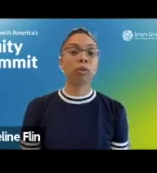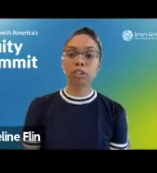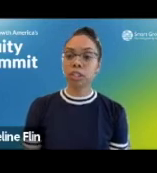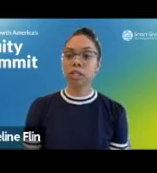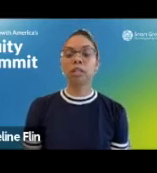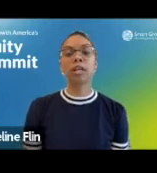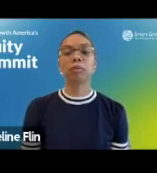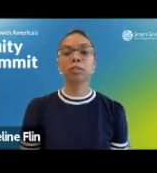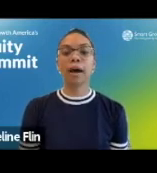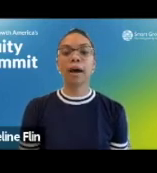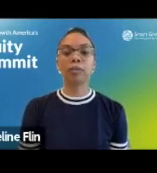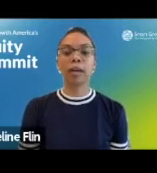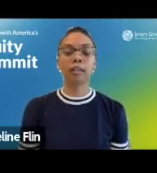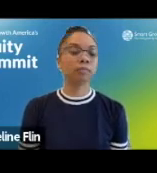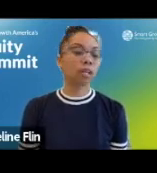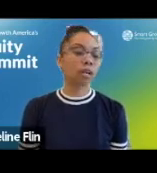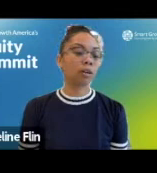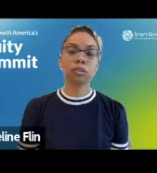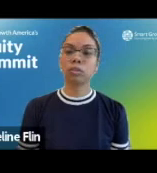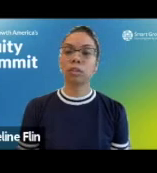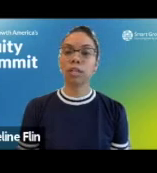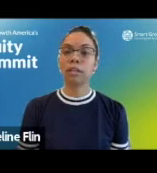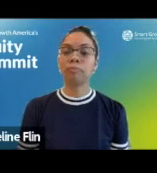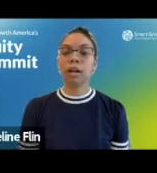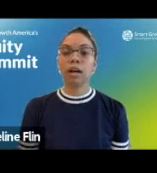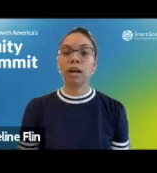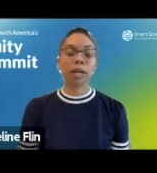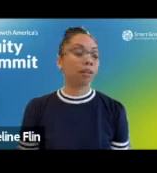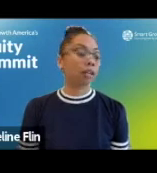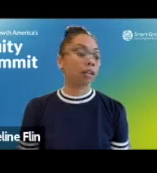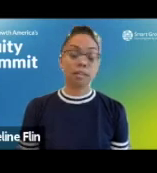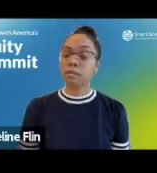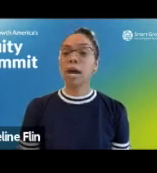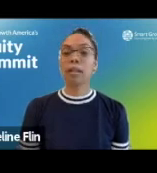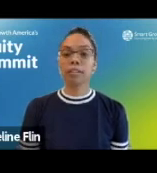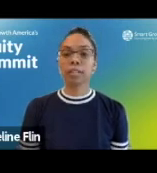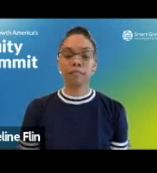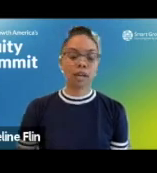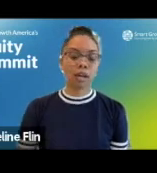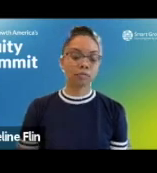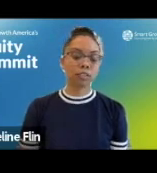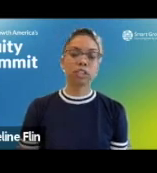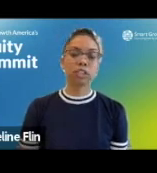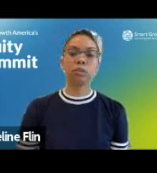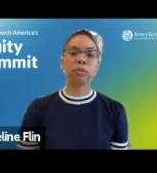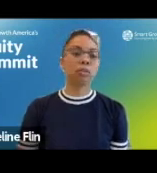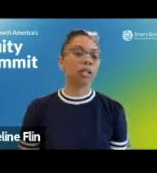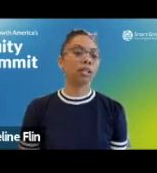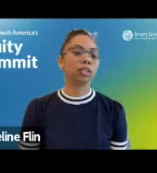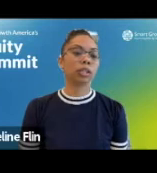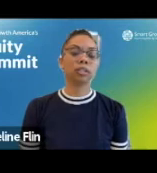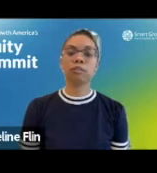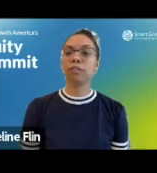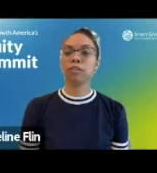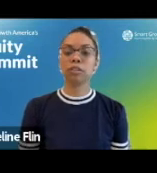weren't pushing neighbors out that lived there historically. And it's a balance, having that conversation with community